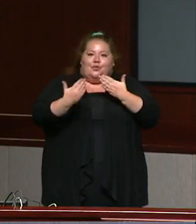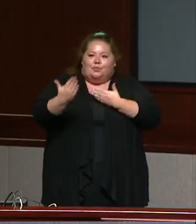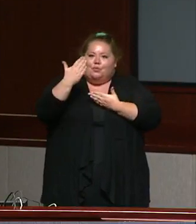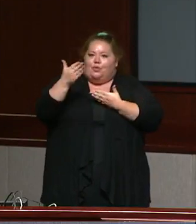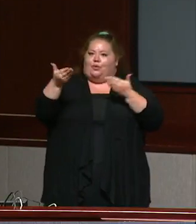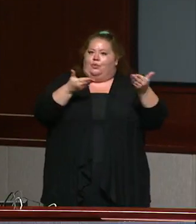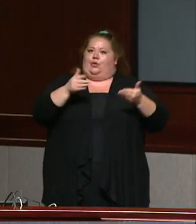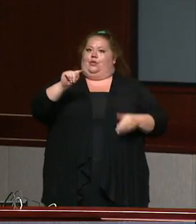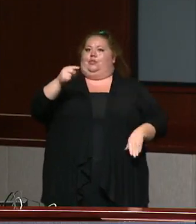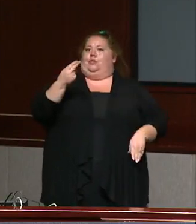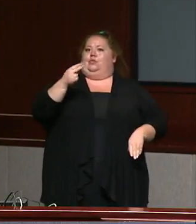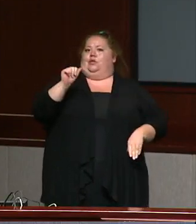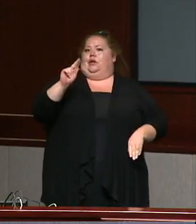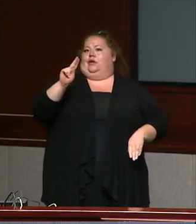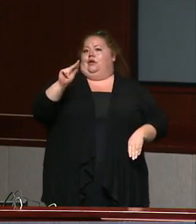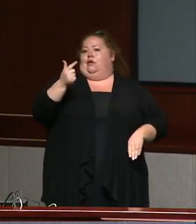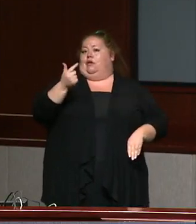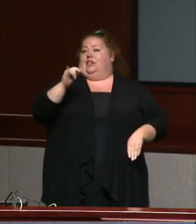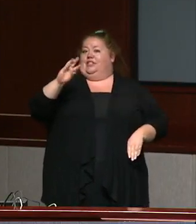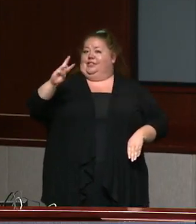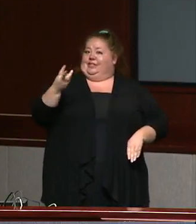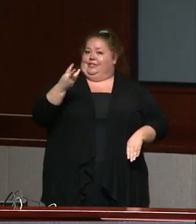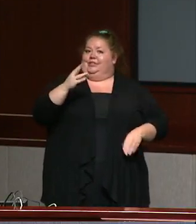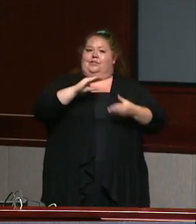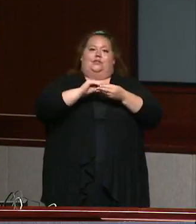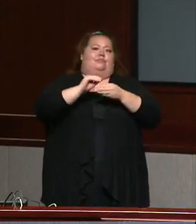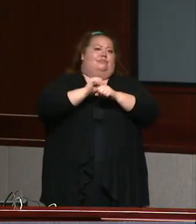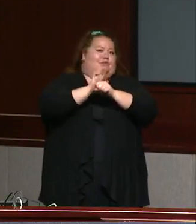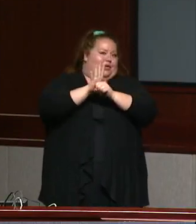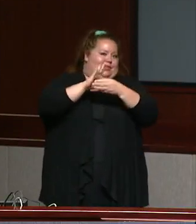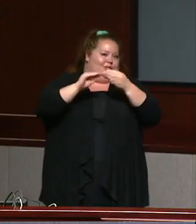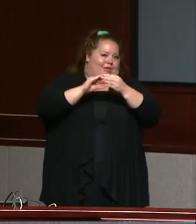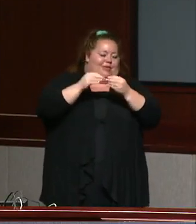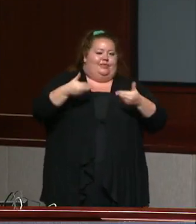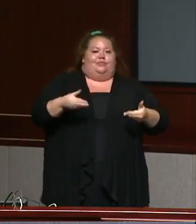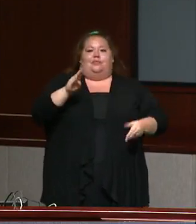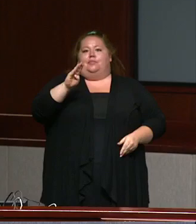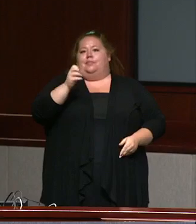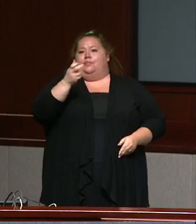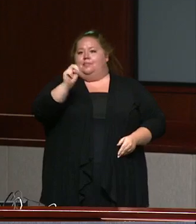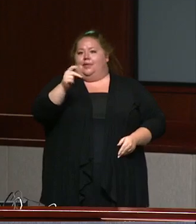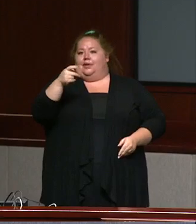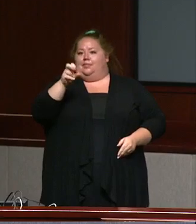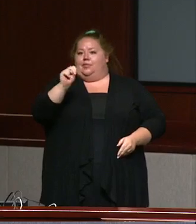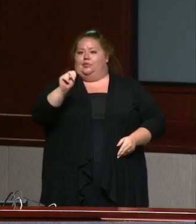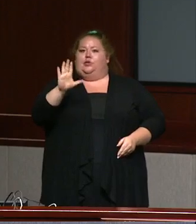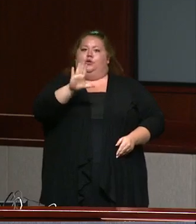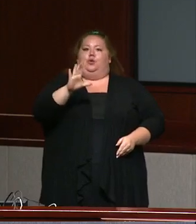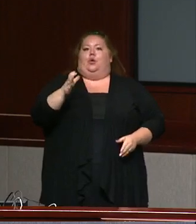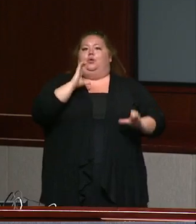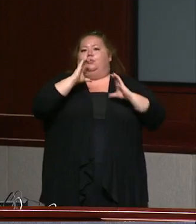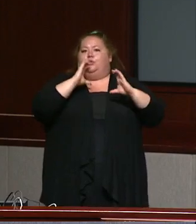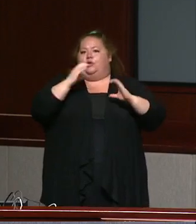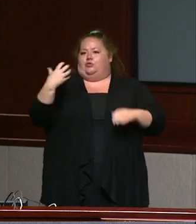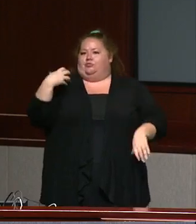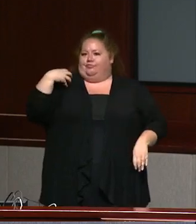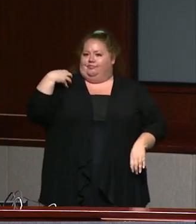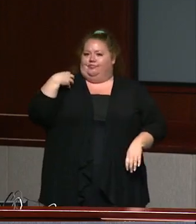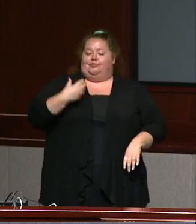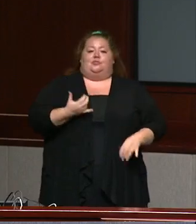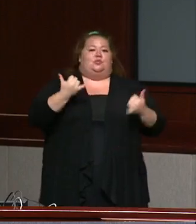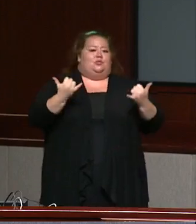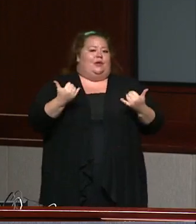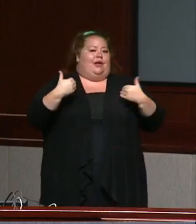Welcome to the Thursday, August 6th COVID-19 briefing. I'm Megan Pearson, your Chief Communications Officer, and today I have with me our